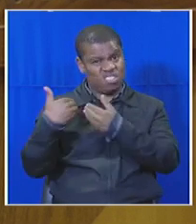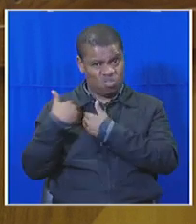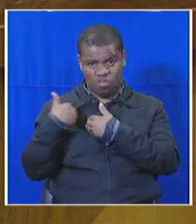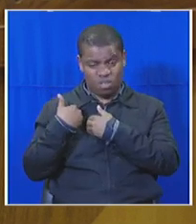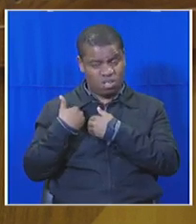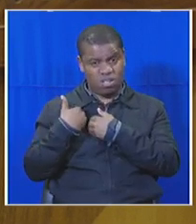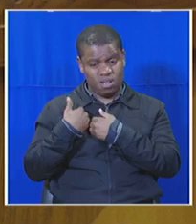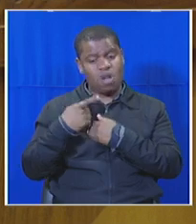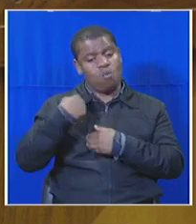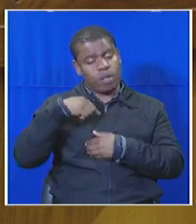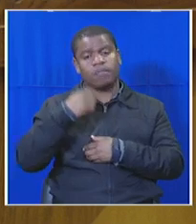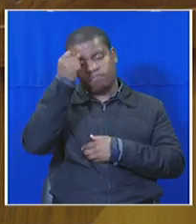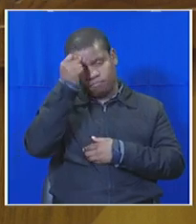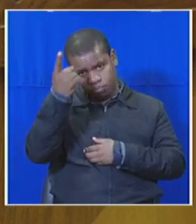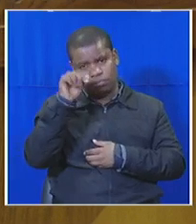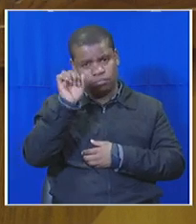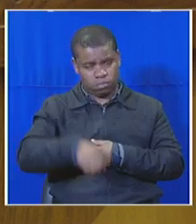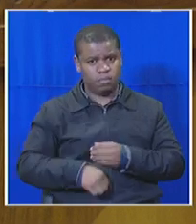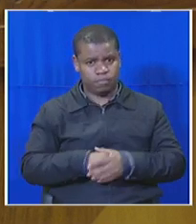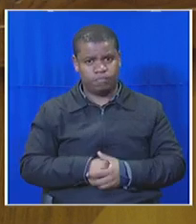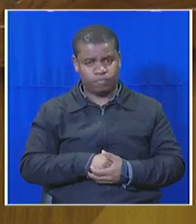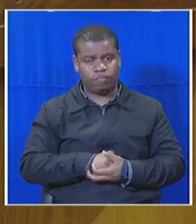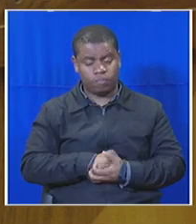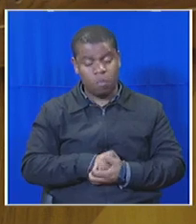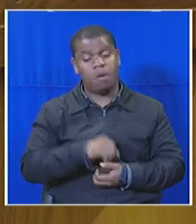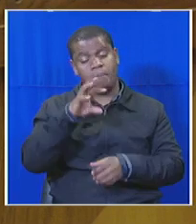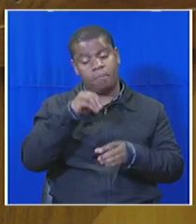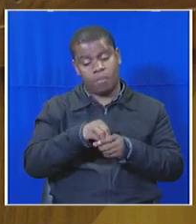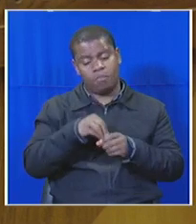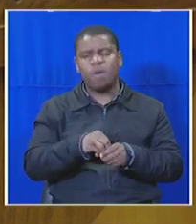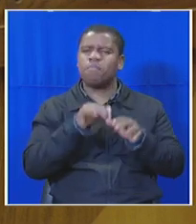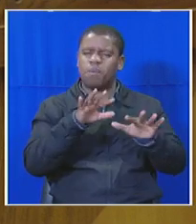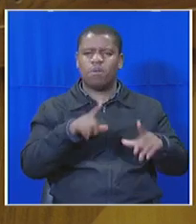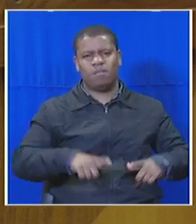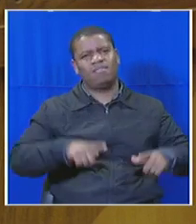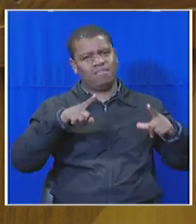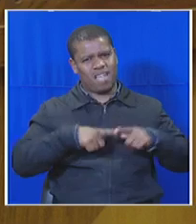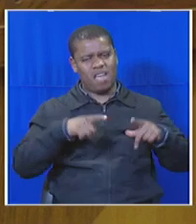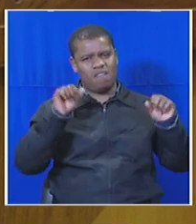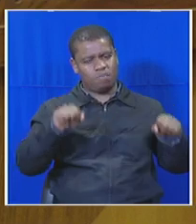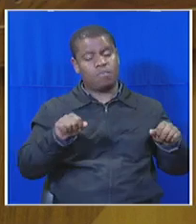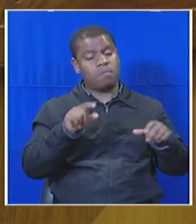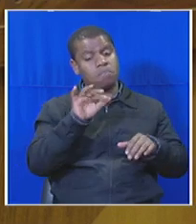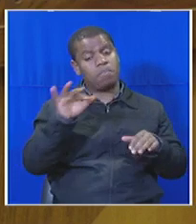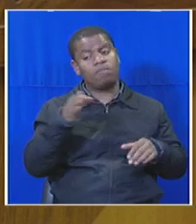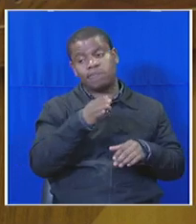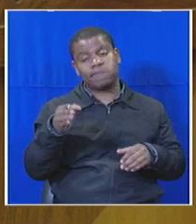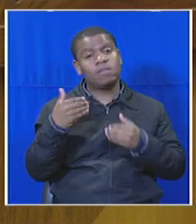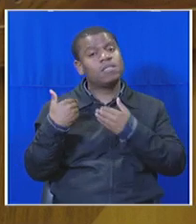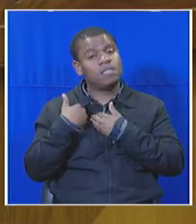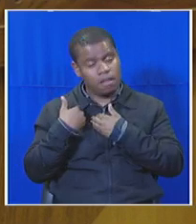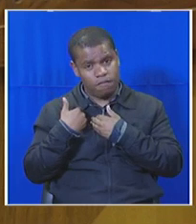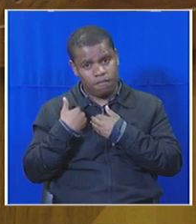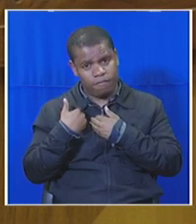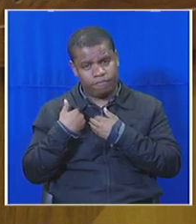and grandstand about. It talks about the lives of people, those that maintain the